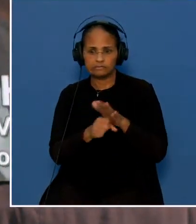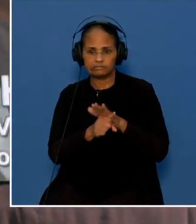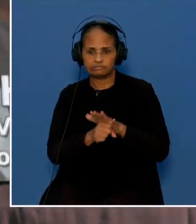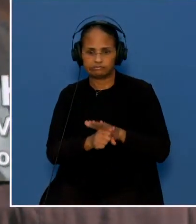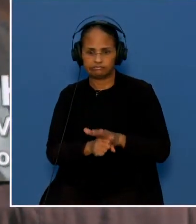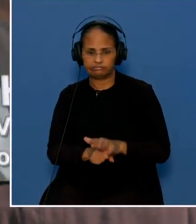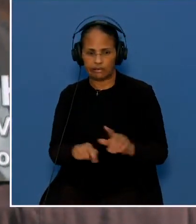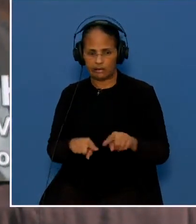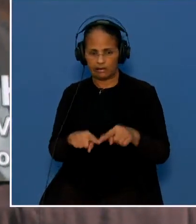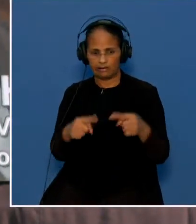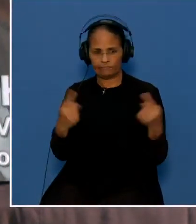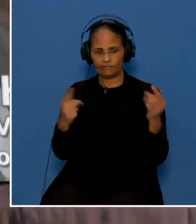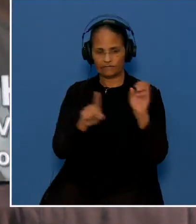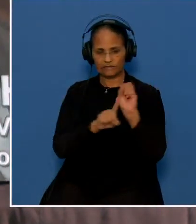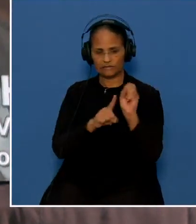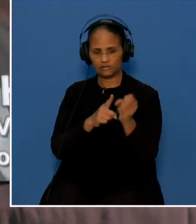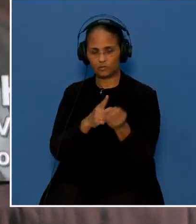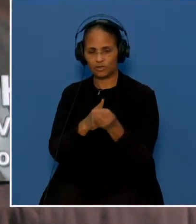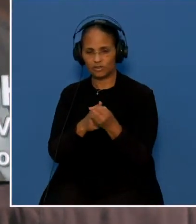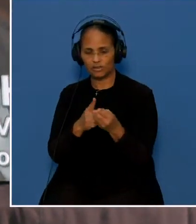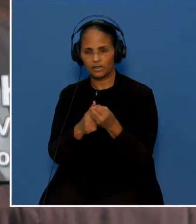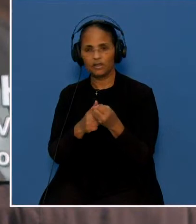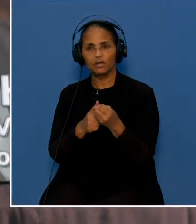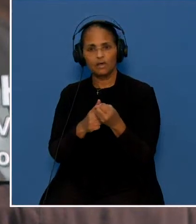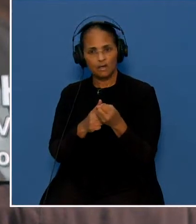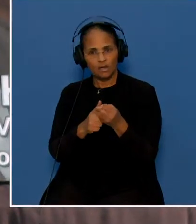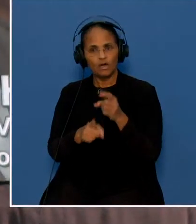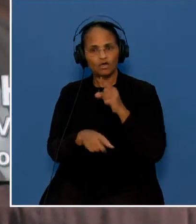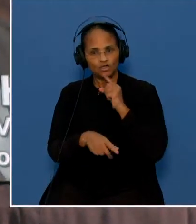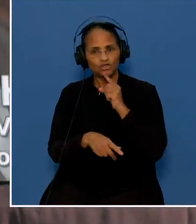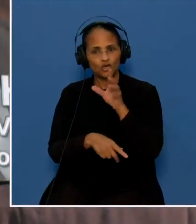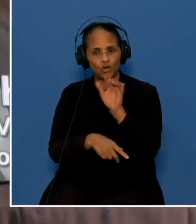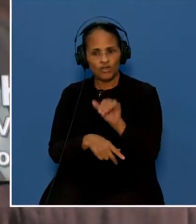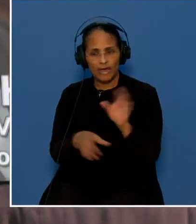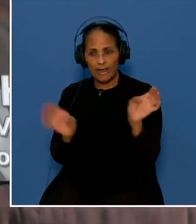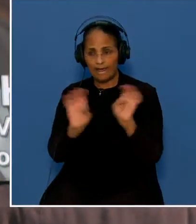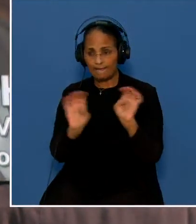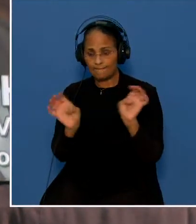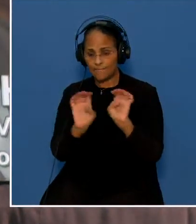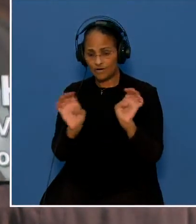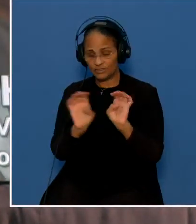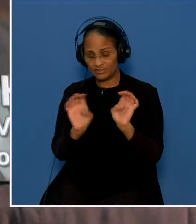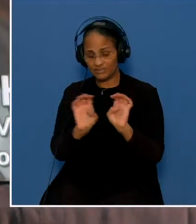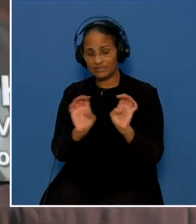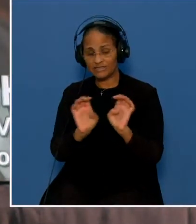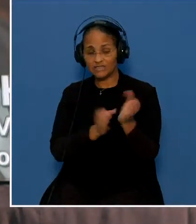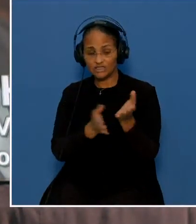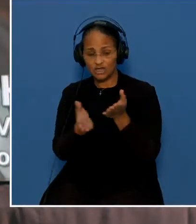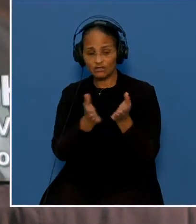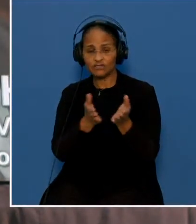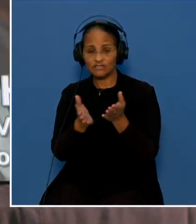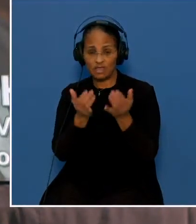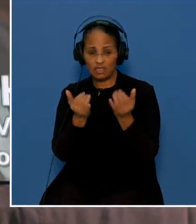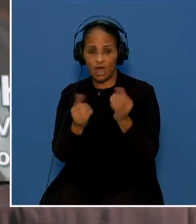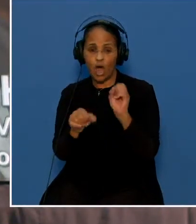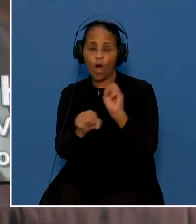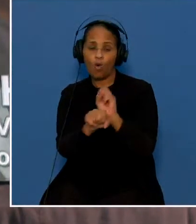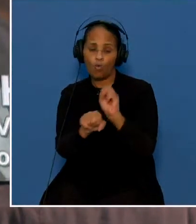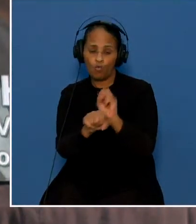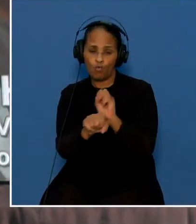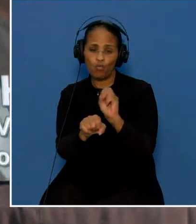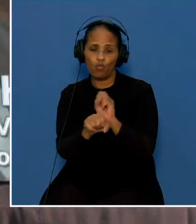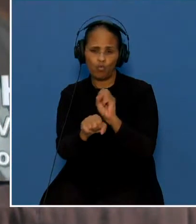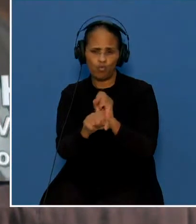adverse situations, and testing moments, ensured that our emergency services and agencies operated